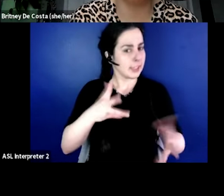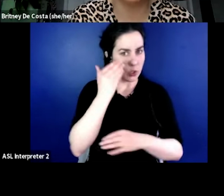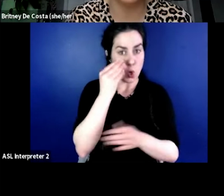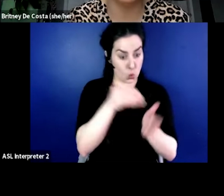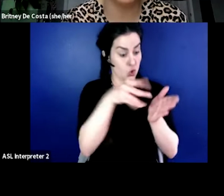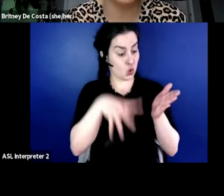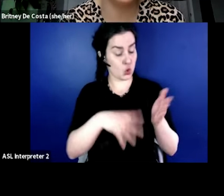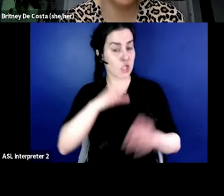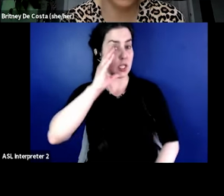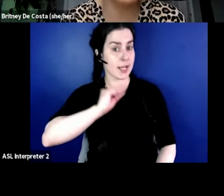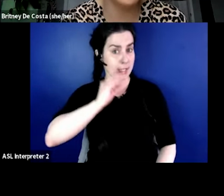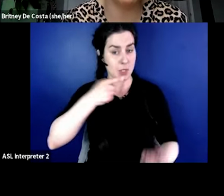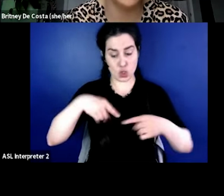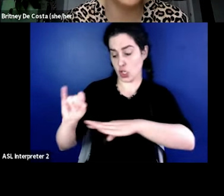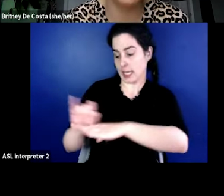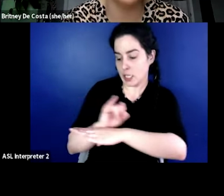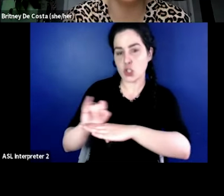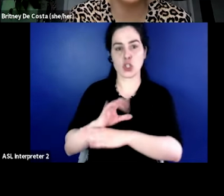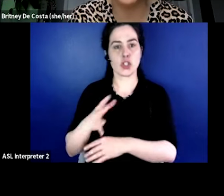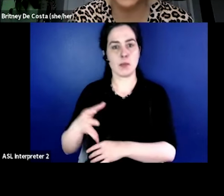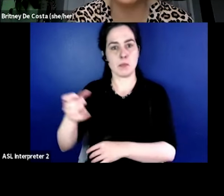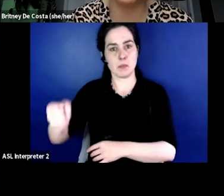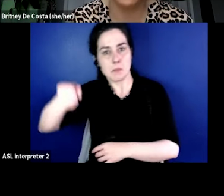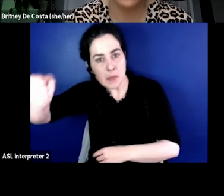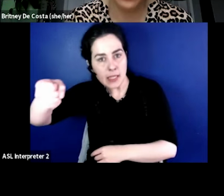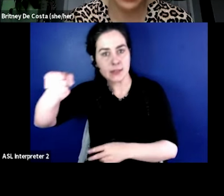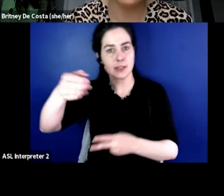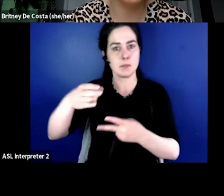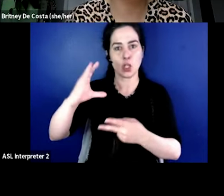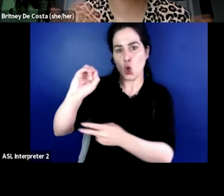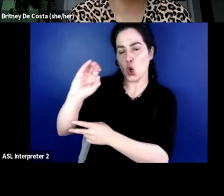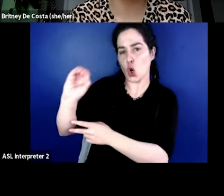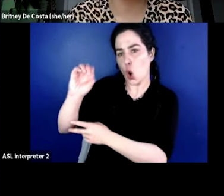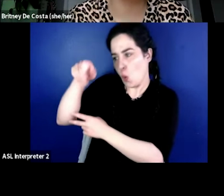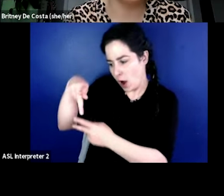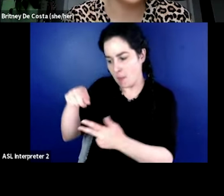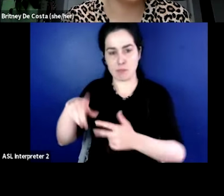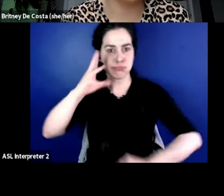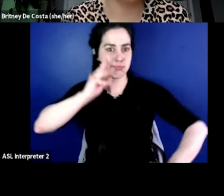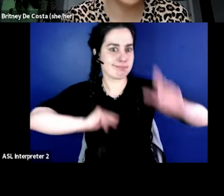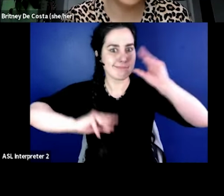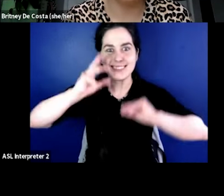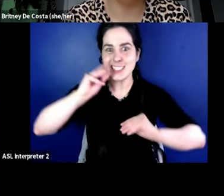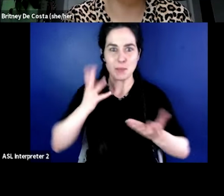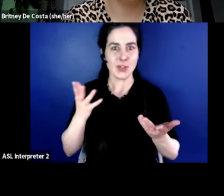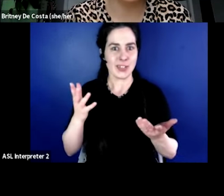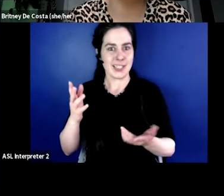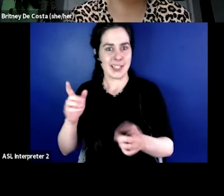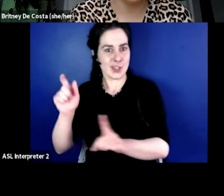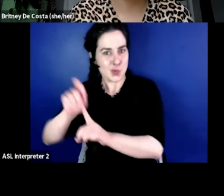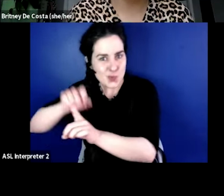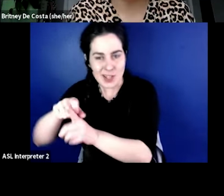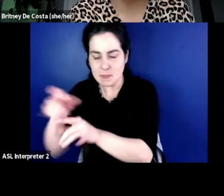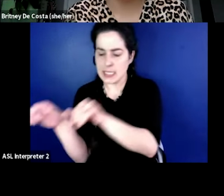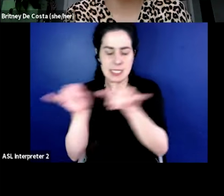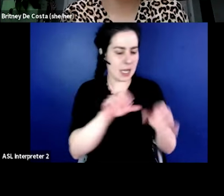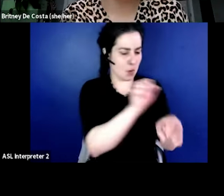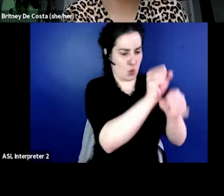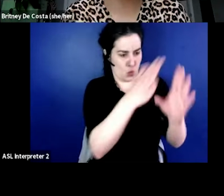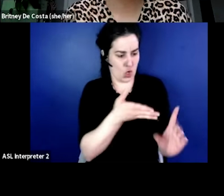harassment in their internships, co-ops, and placements, just as workers face sexual harassment